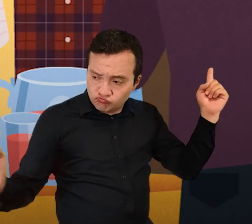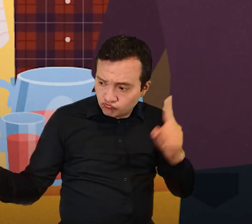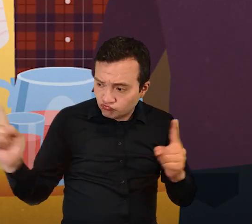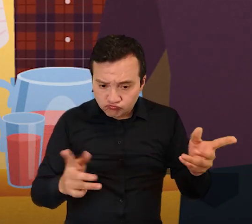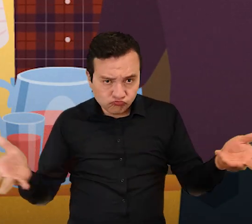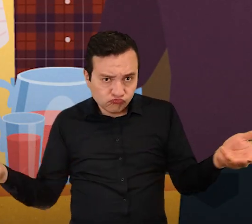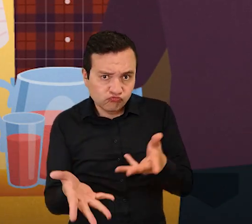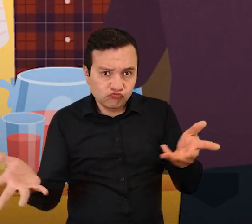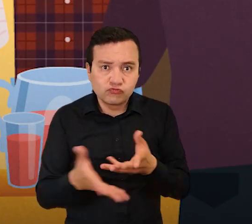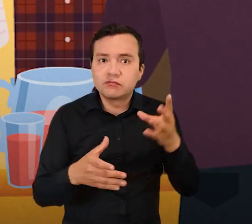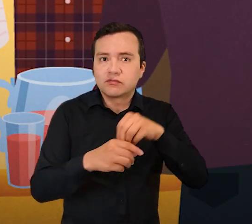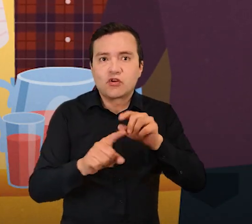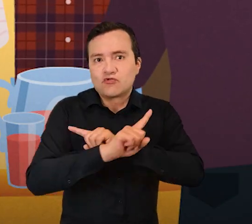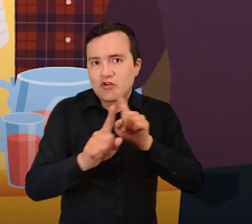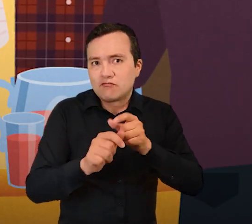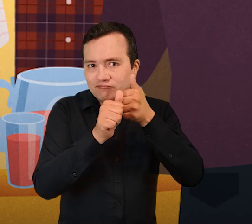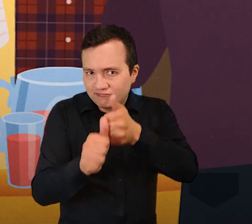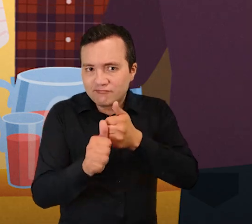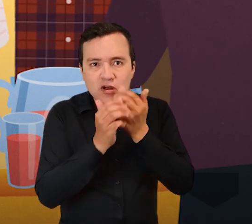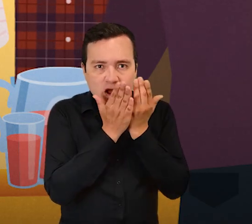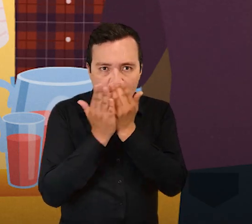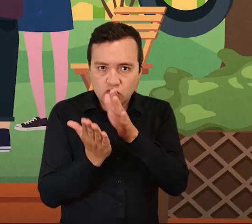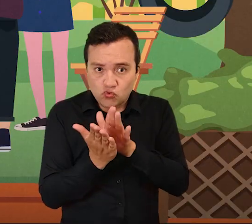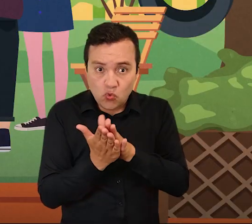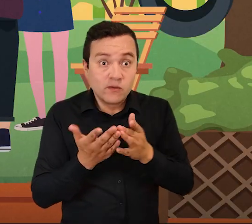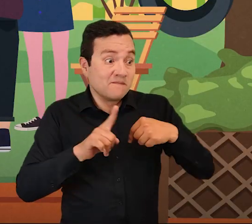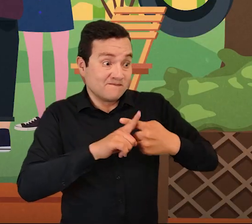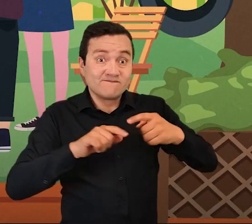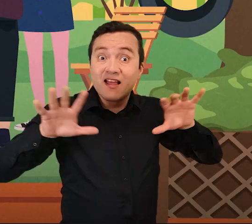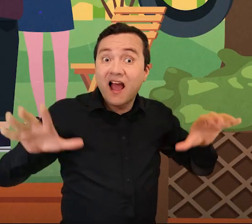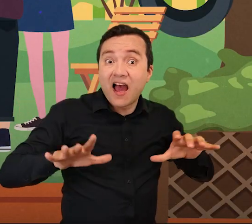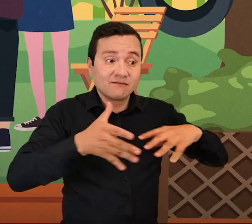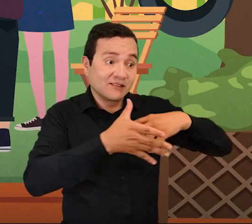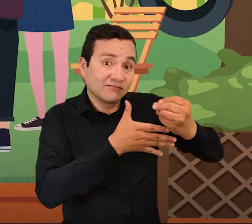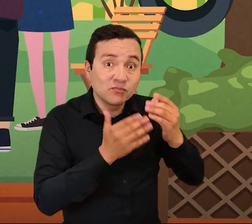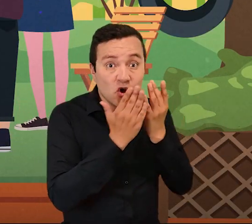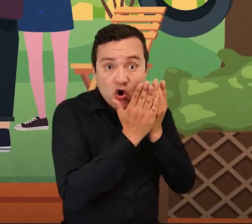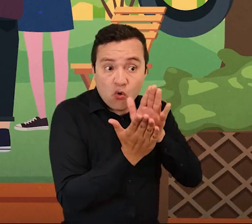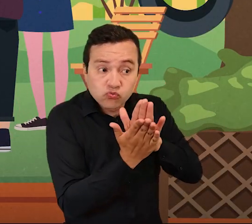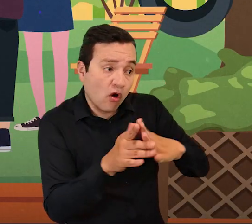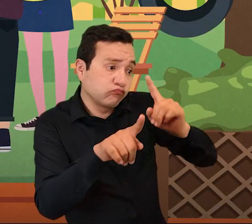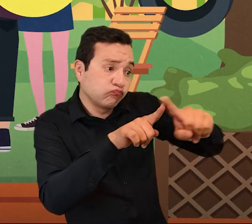Include students with disabilities in all school and extracurricular activities.